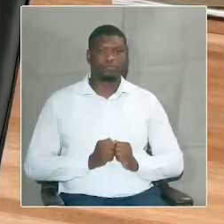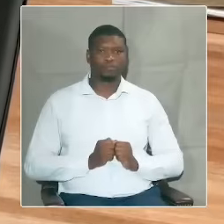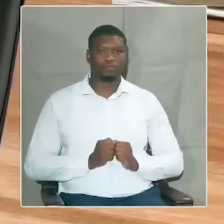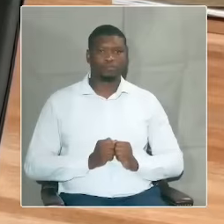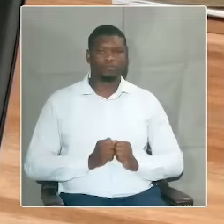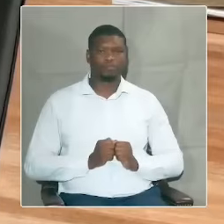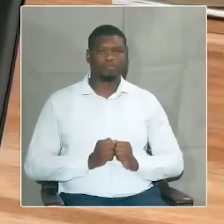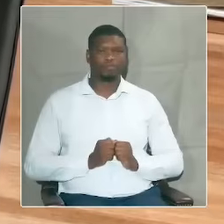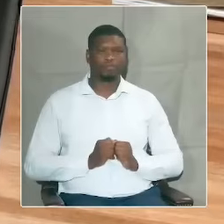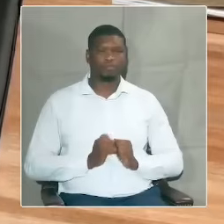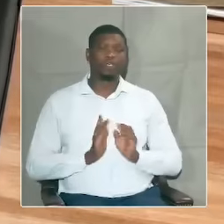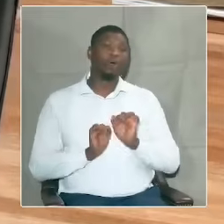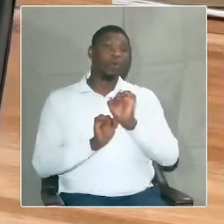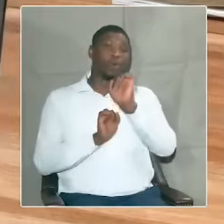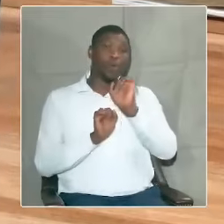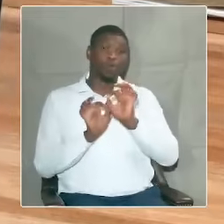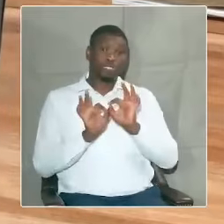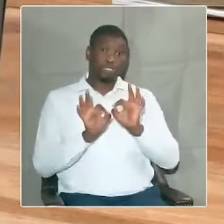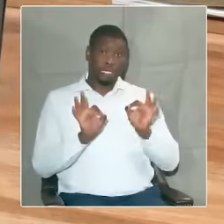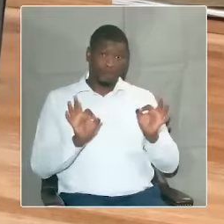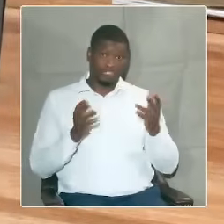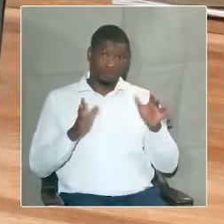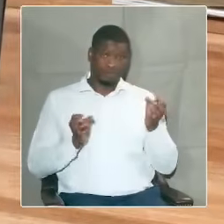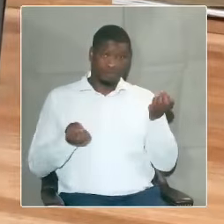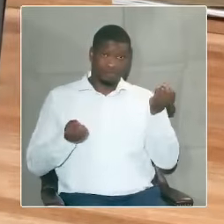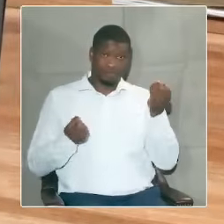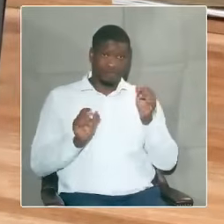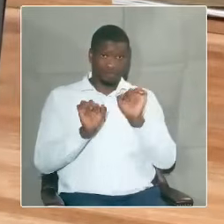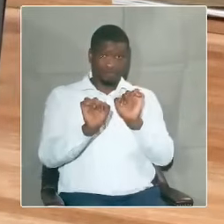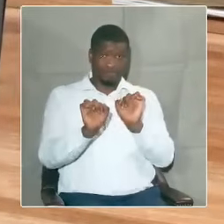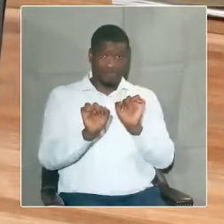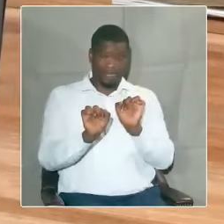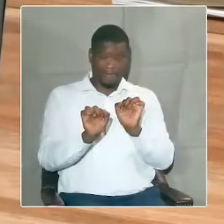I'm running ahead of your statement.